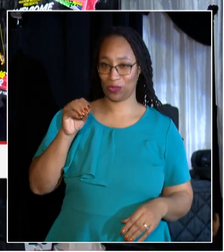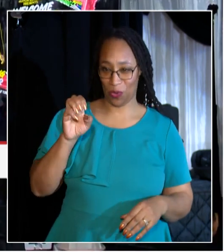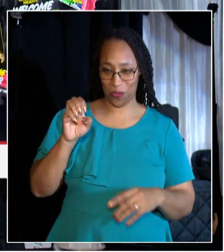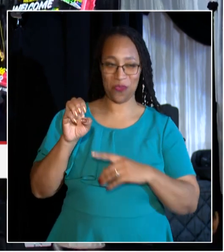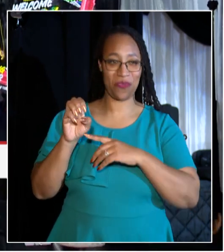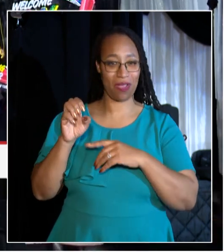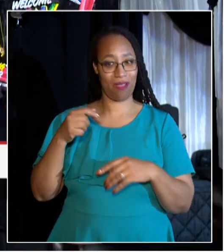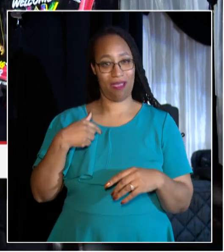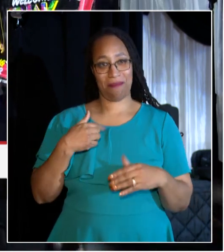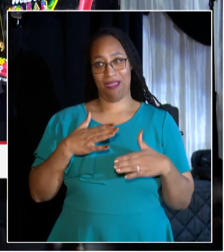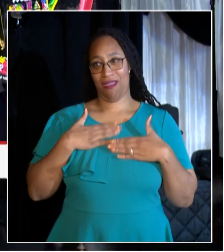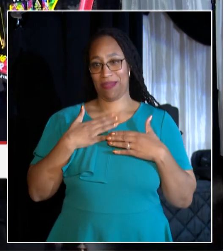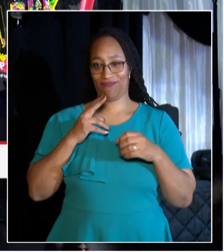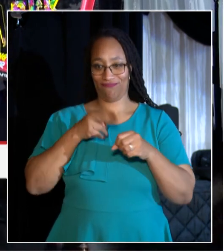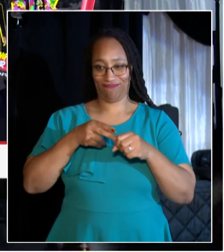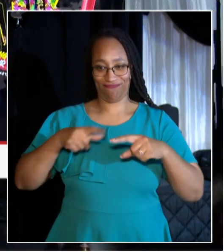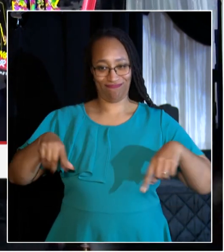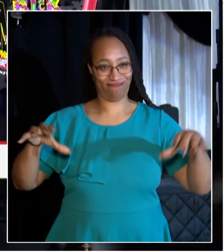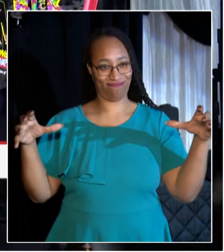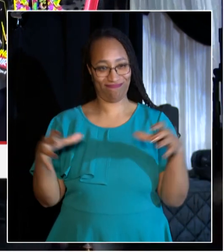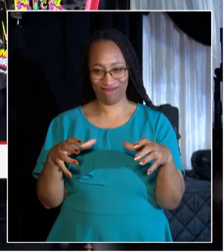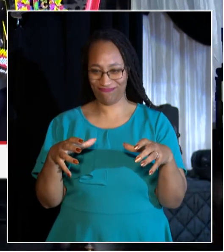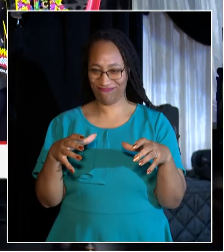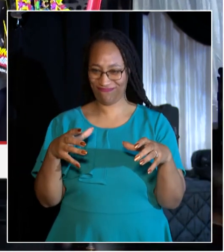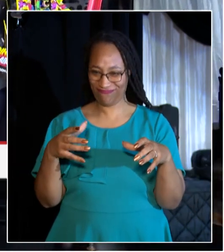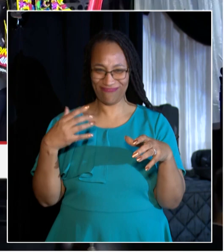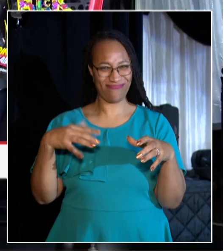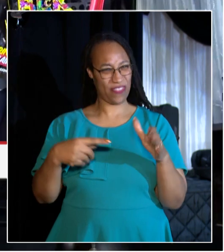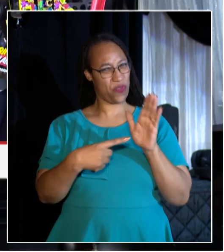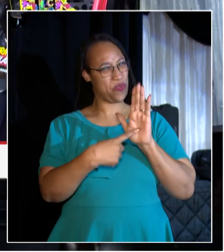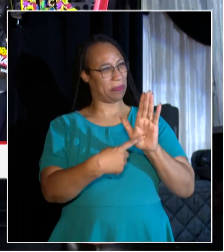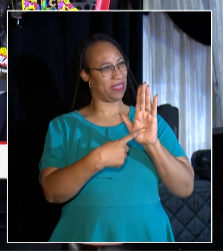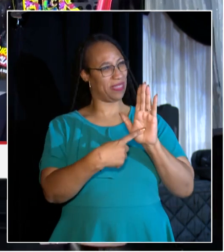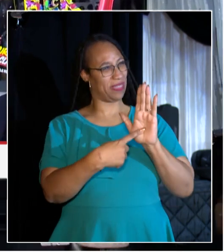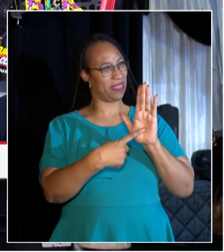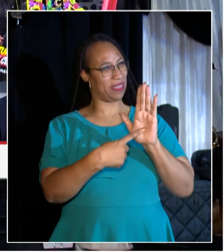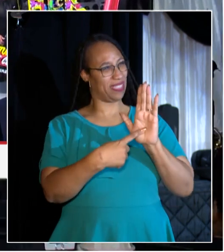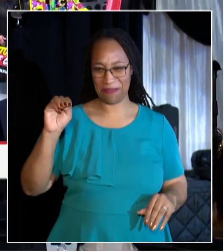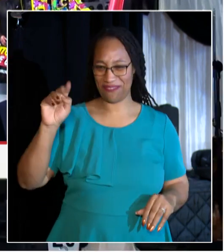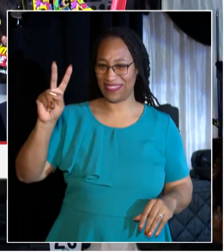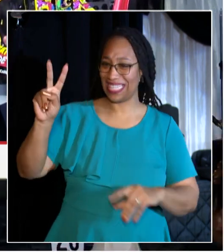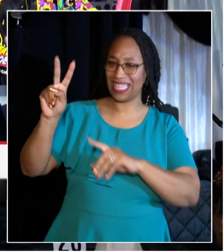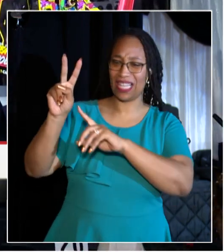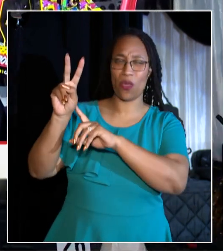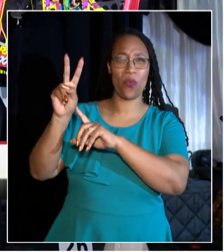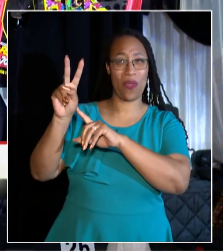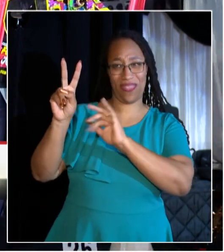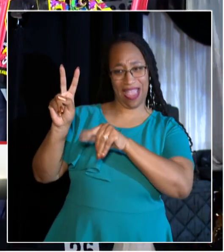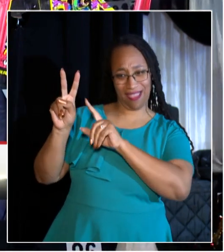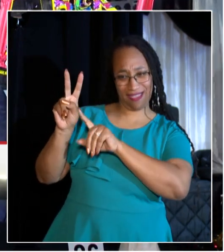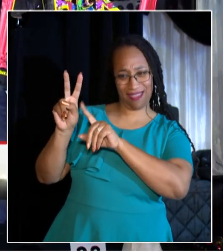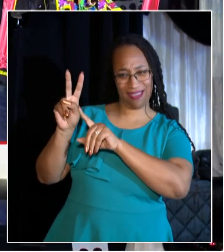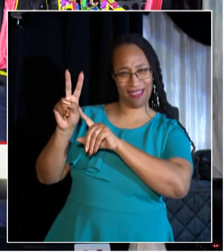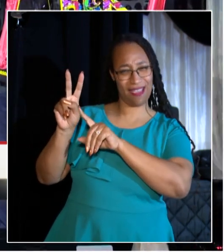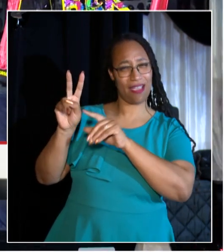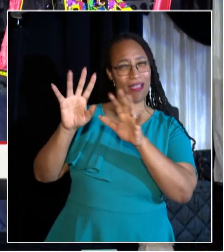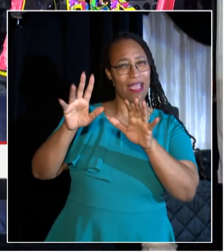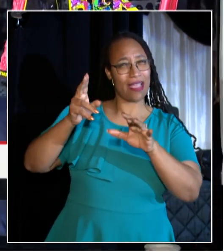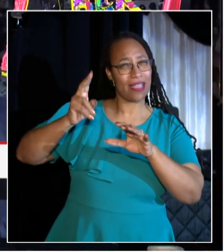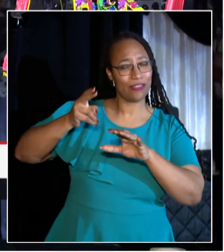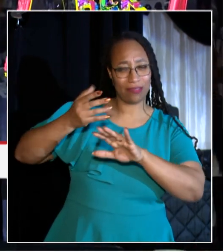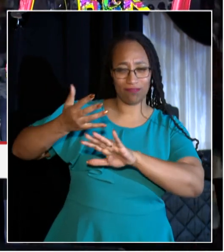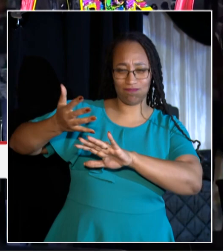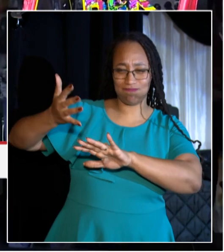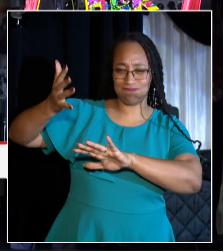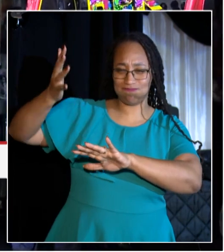the DMV all wholeheartedly. Let's just start there. I go all the way back to the beginning. I remember what 14th Street used to